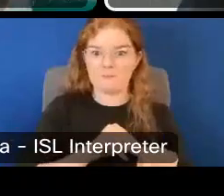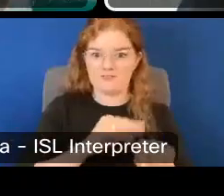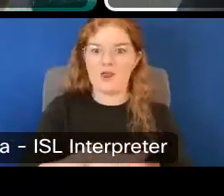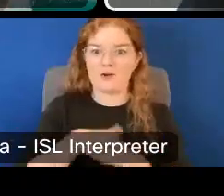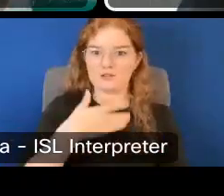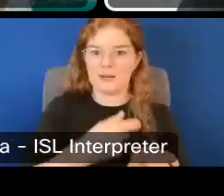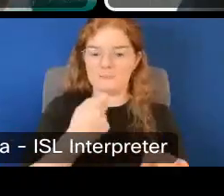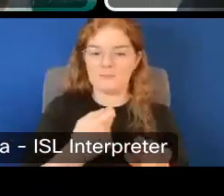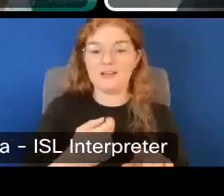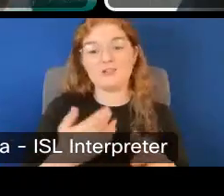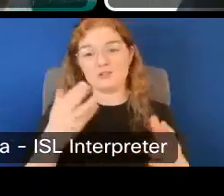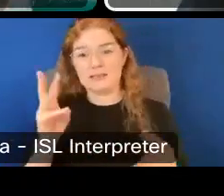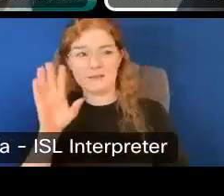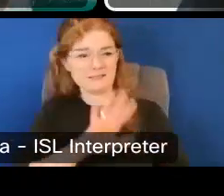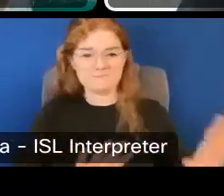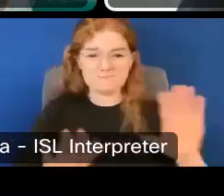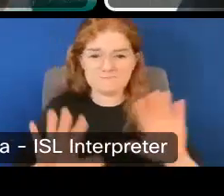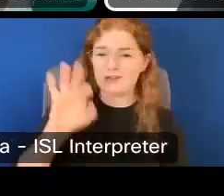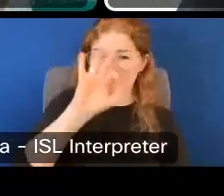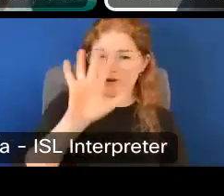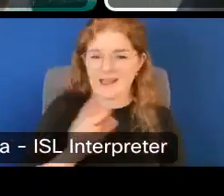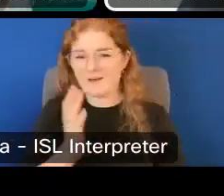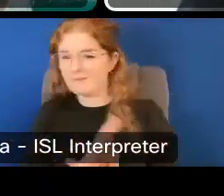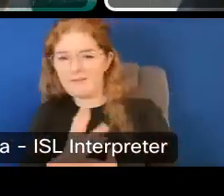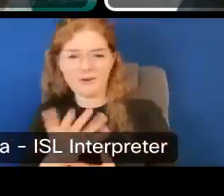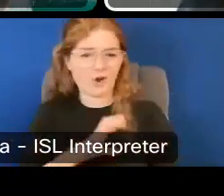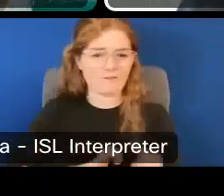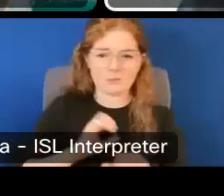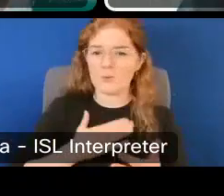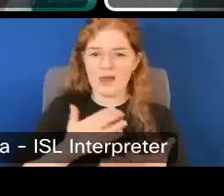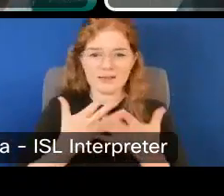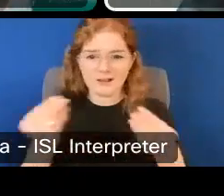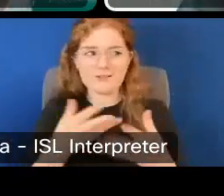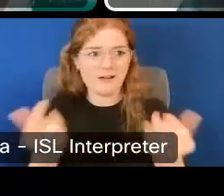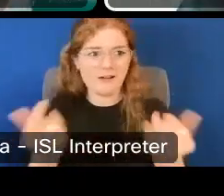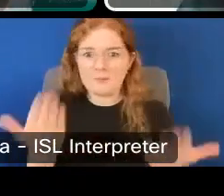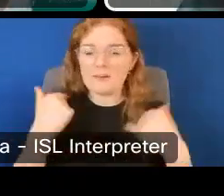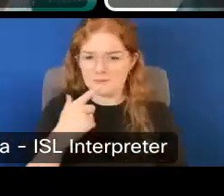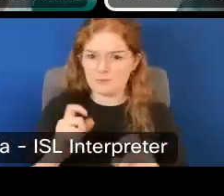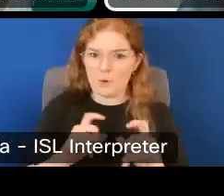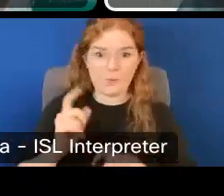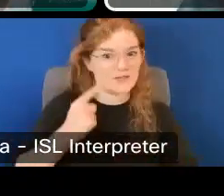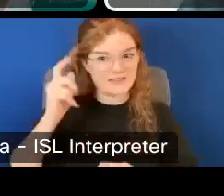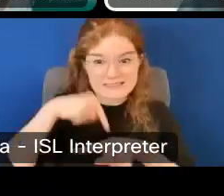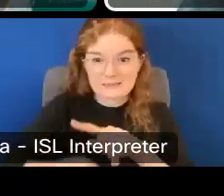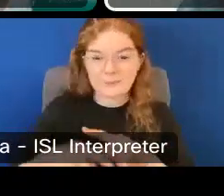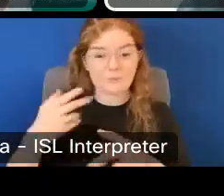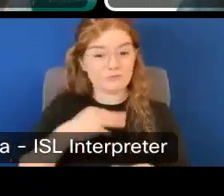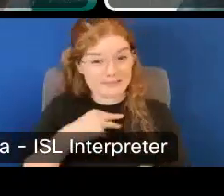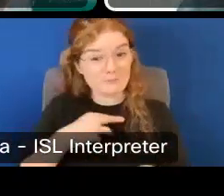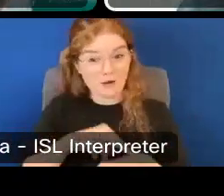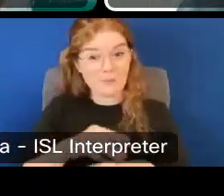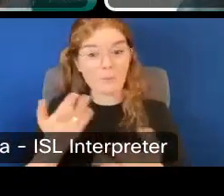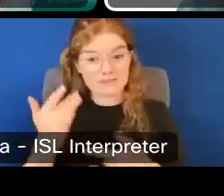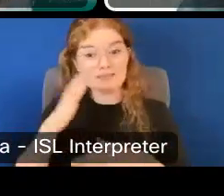you're in the kind of the murkiness and how uncomfortable it is, when you're constantly finding out like what the issues are, and you're starting to